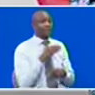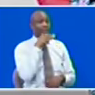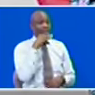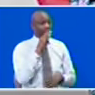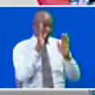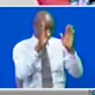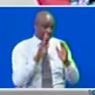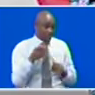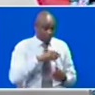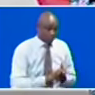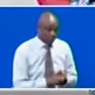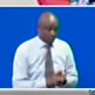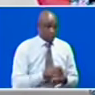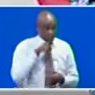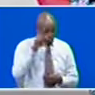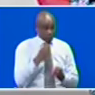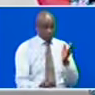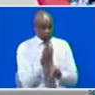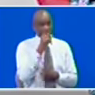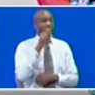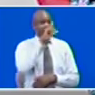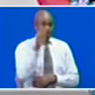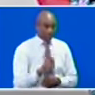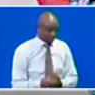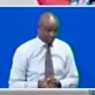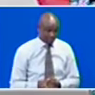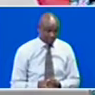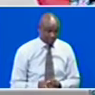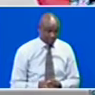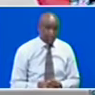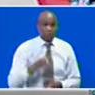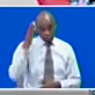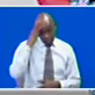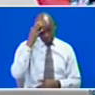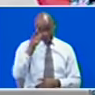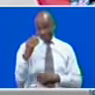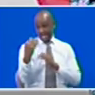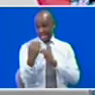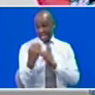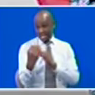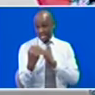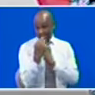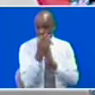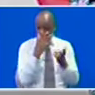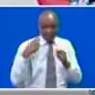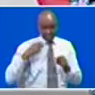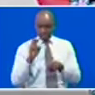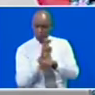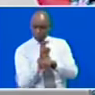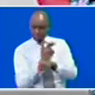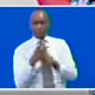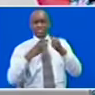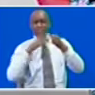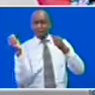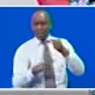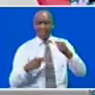important for you to raise these questions with us. You know, asking, we've been observing for the last 4 months that